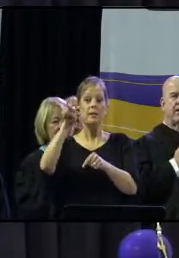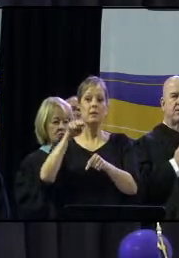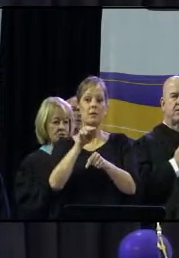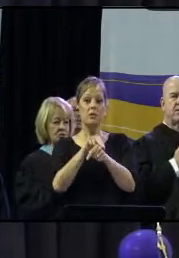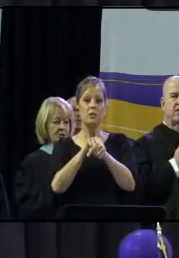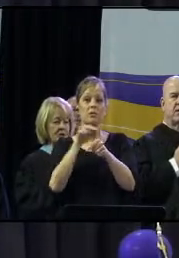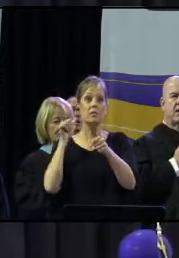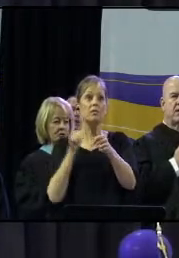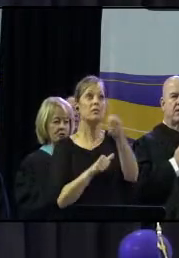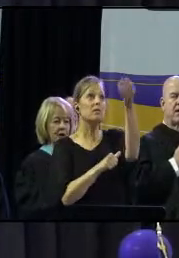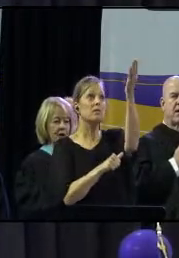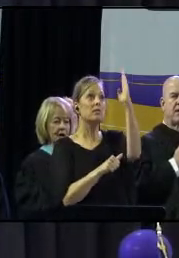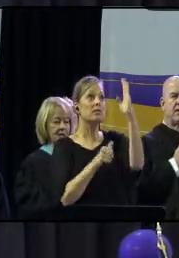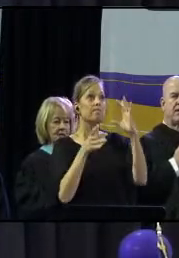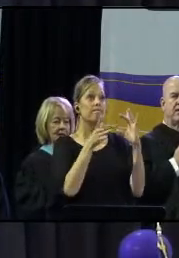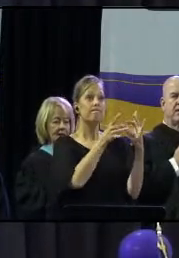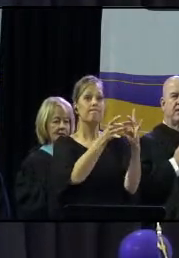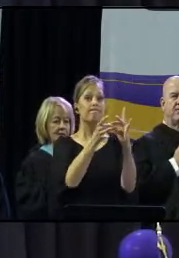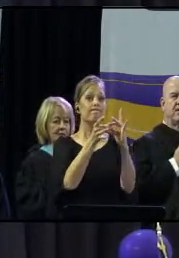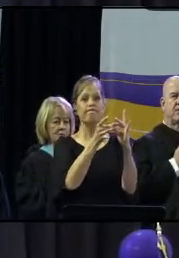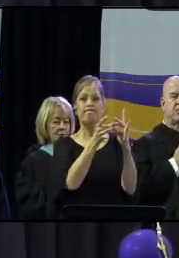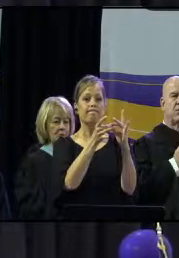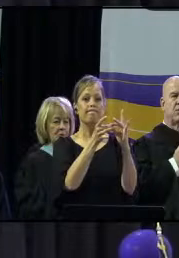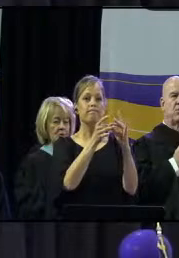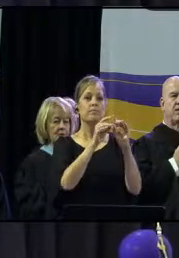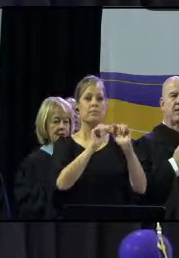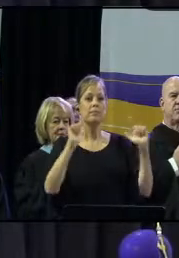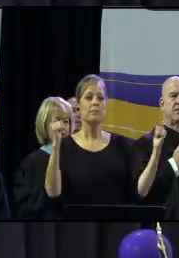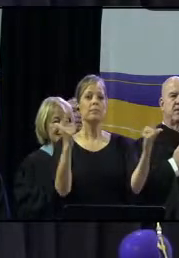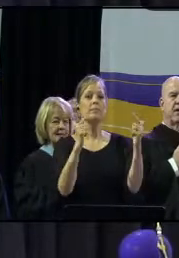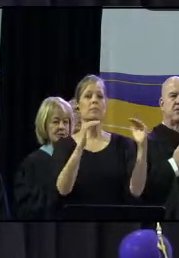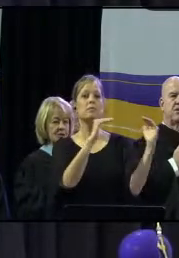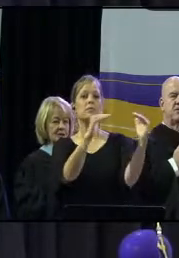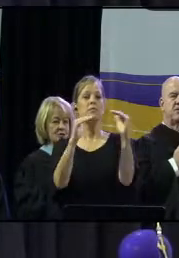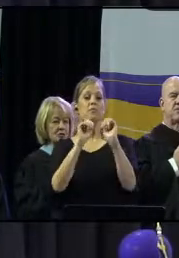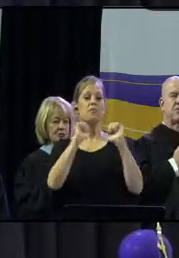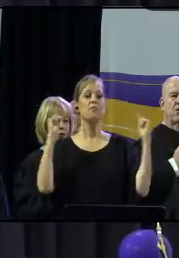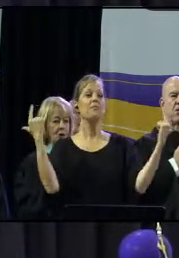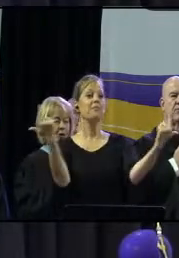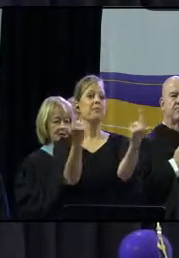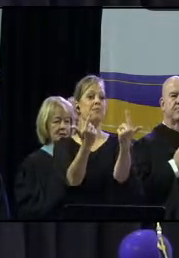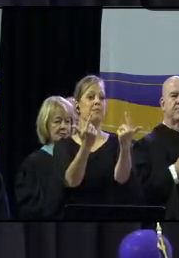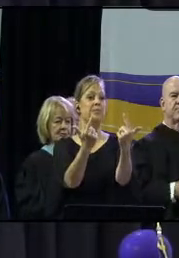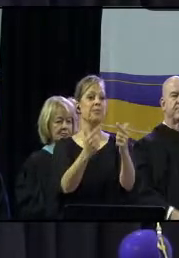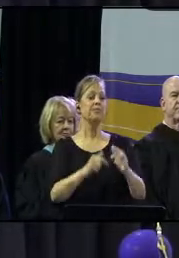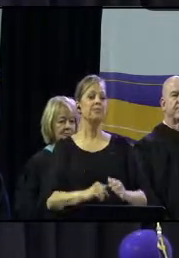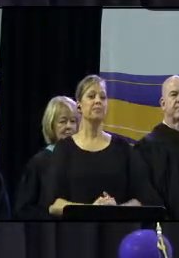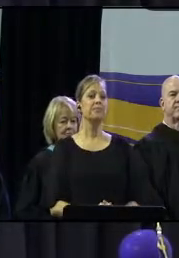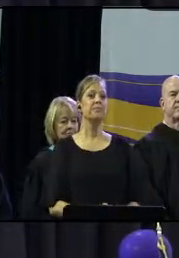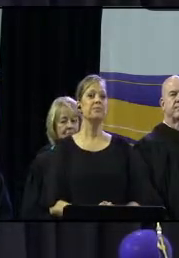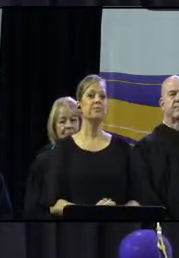one nation, under God, indivisible, with liberty and justice for all.